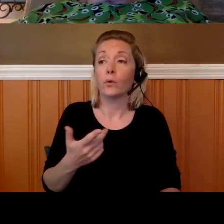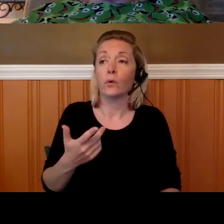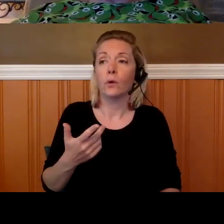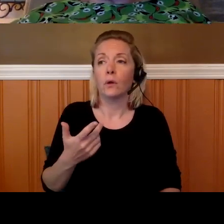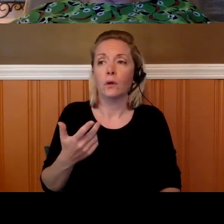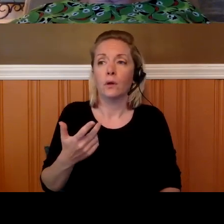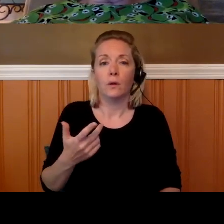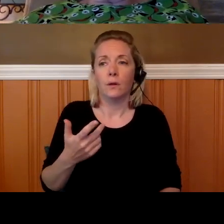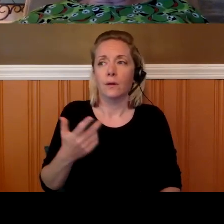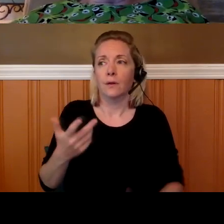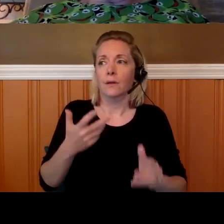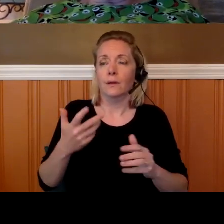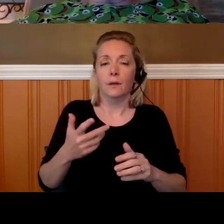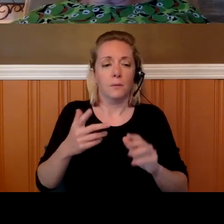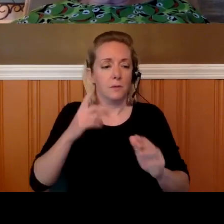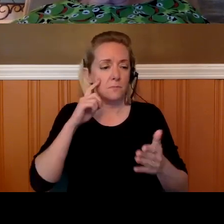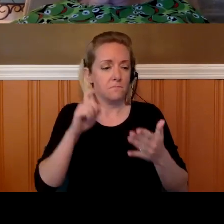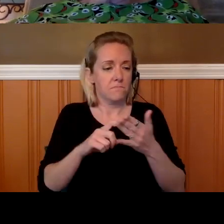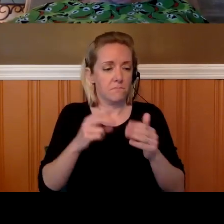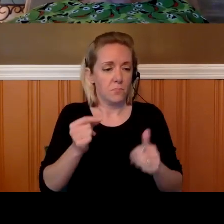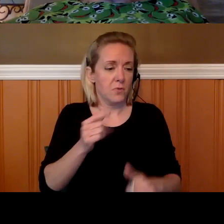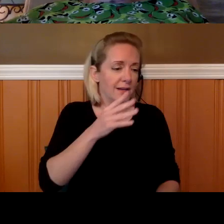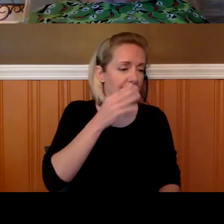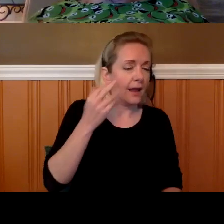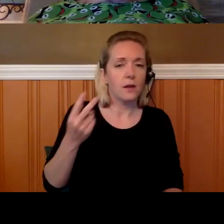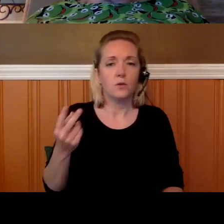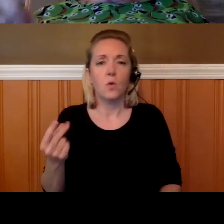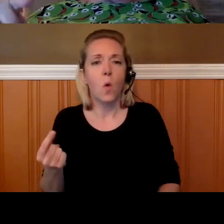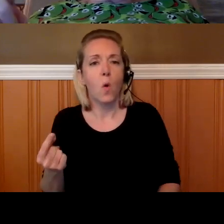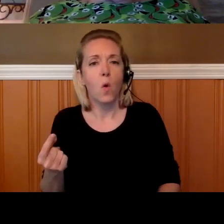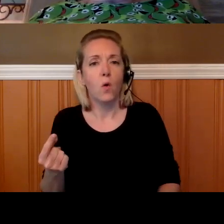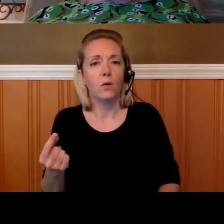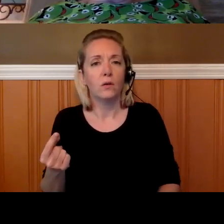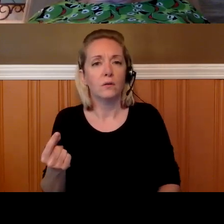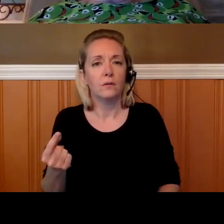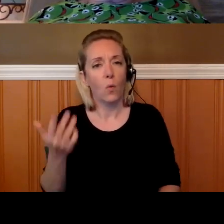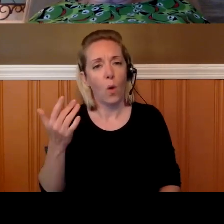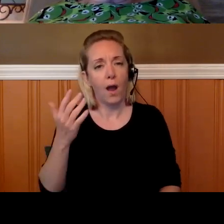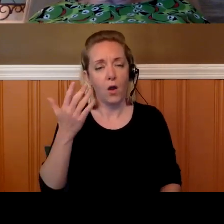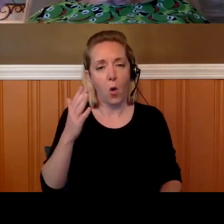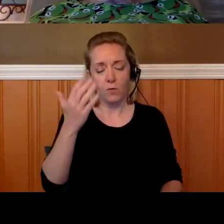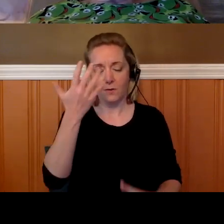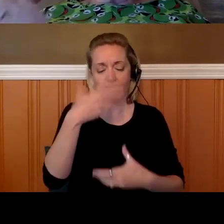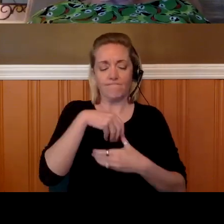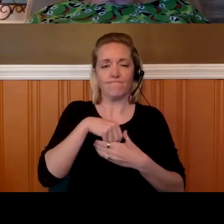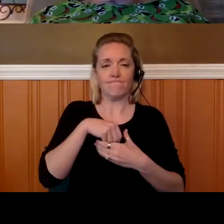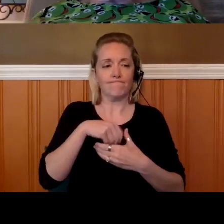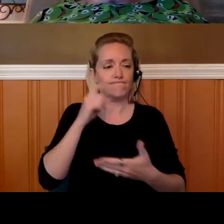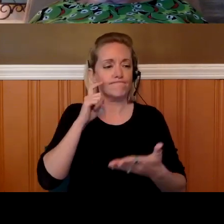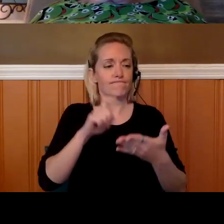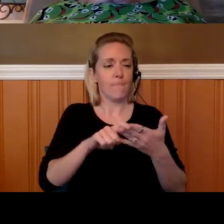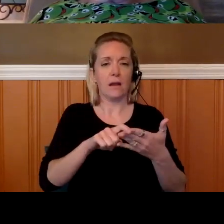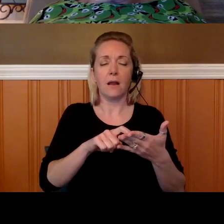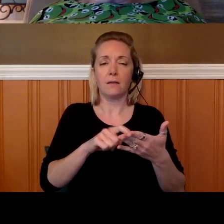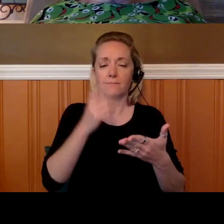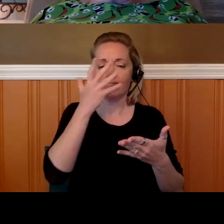know, what's a cat versus a dog, but they can tell you which ones are cats and which ones are dogs. We have to bring that to a